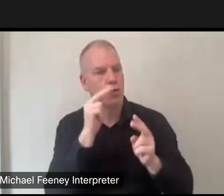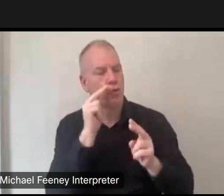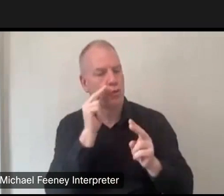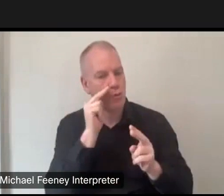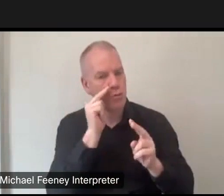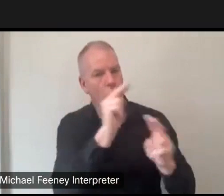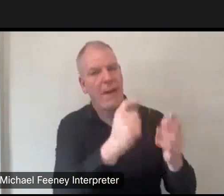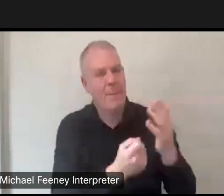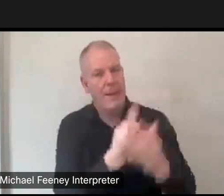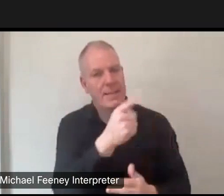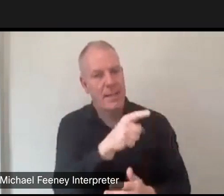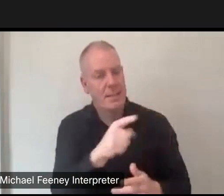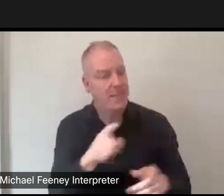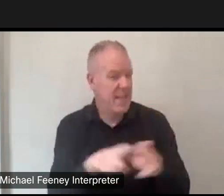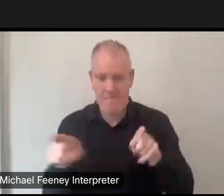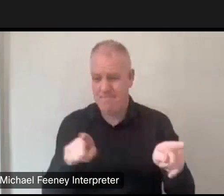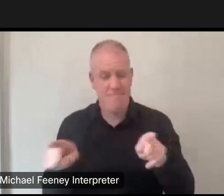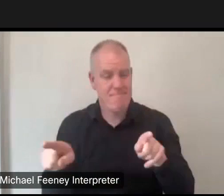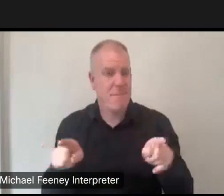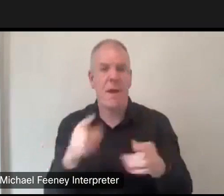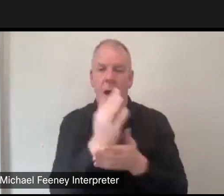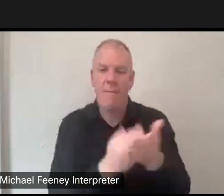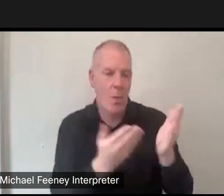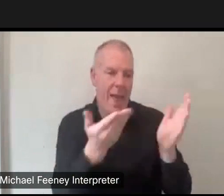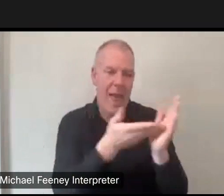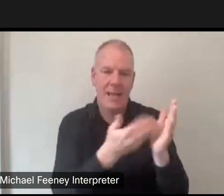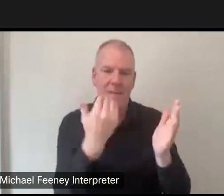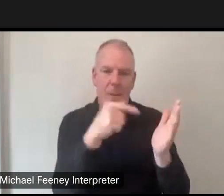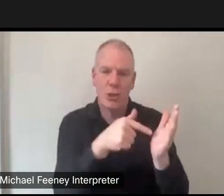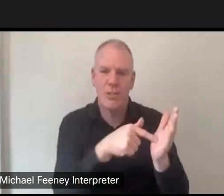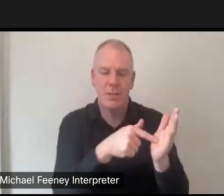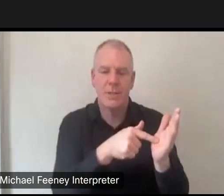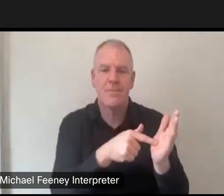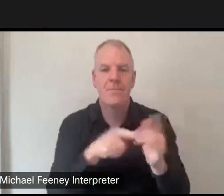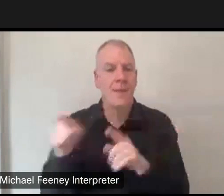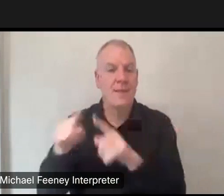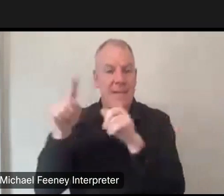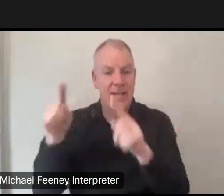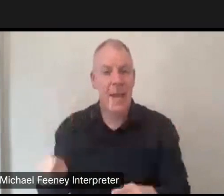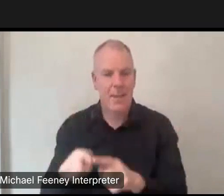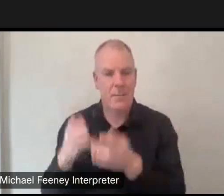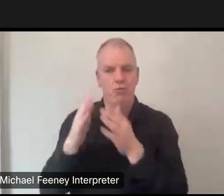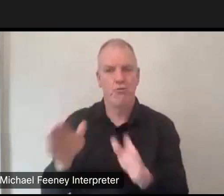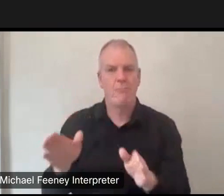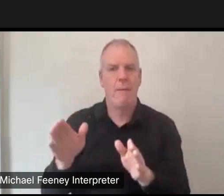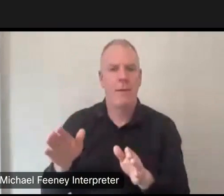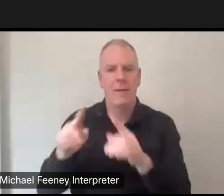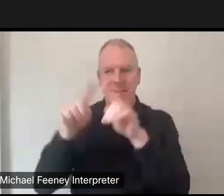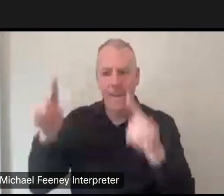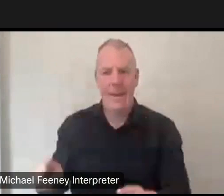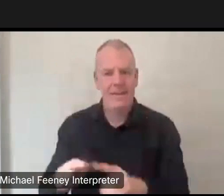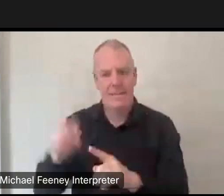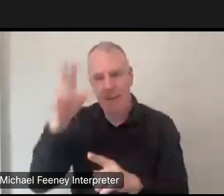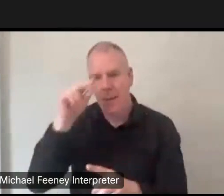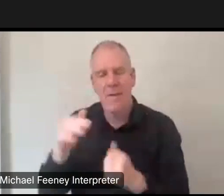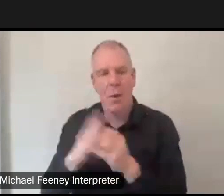disclosure meeting is very similar to that template. There's only a few little additions we're adding to it. So that template will be our general template for open disclosure